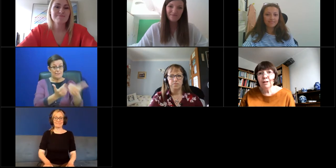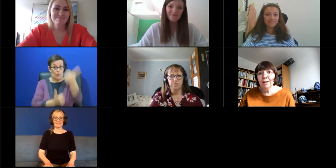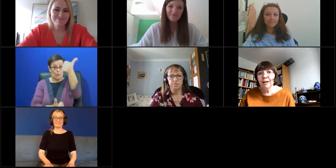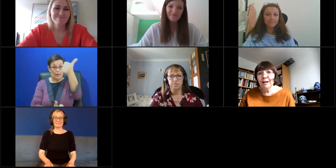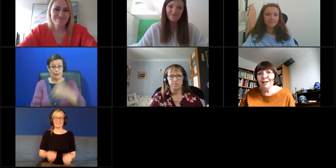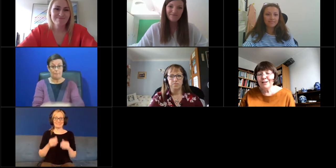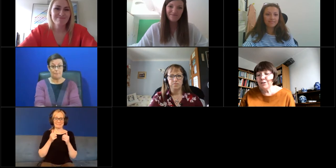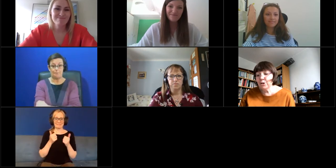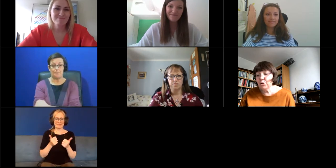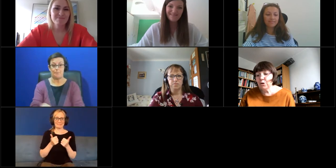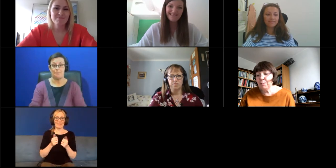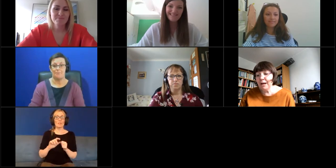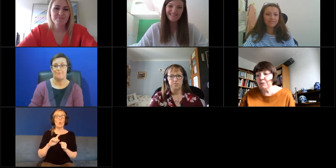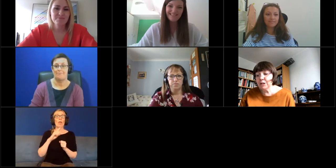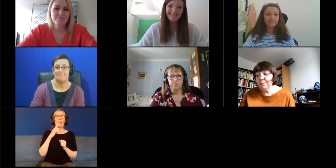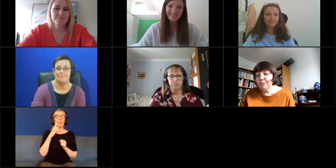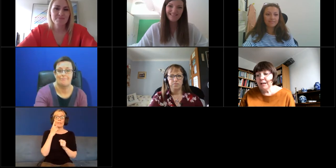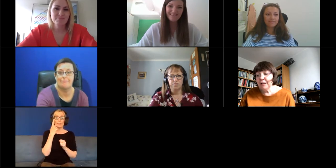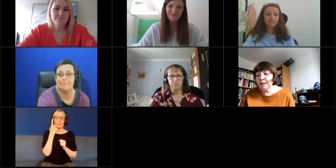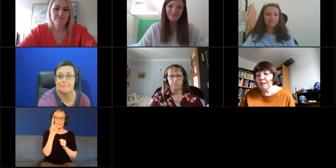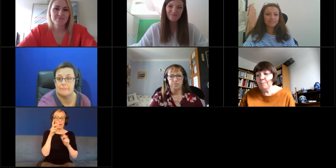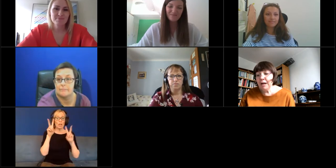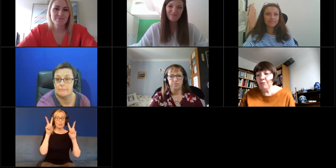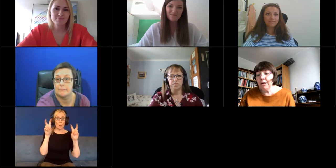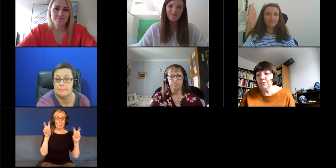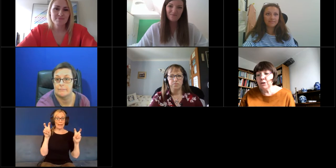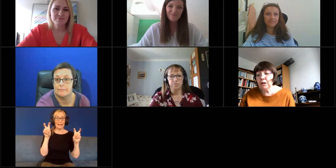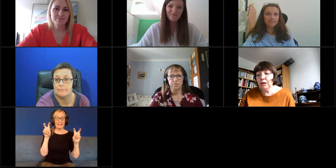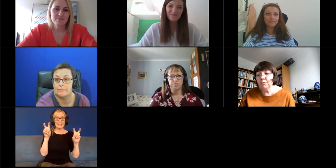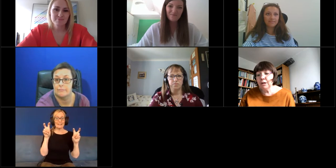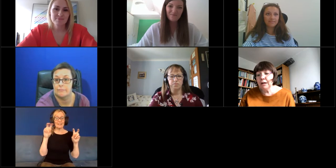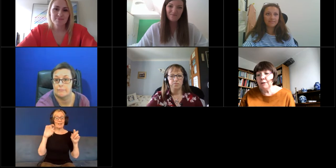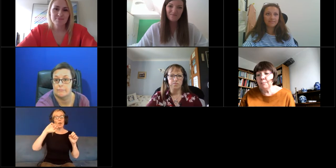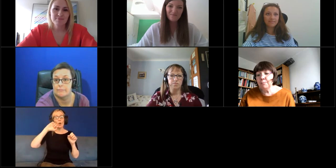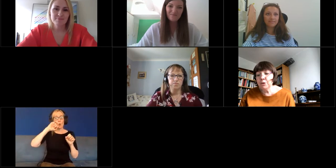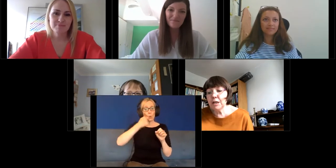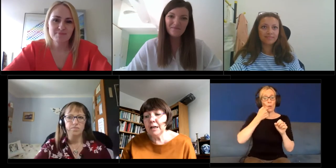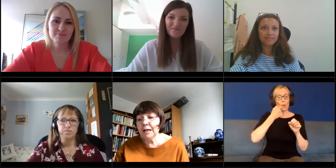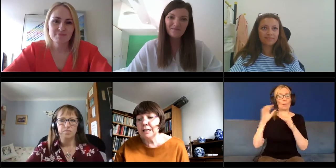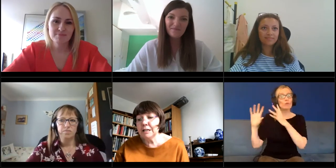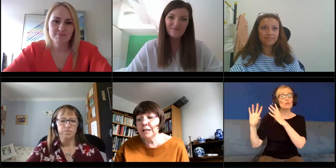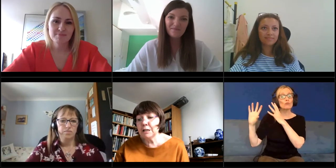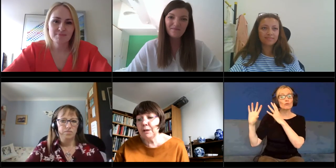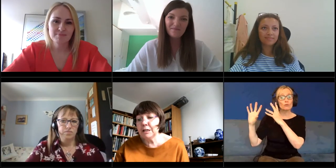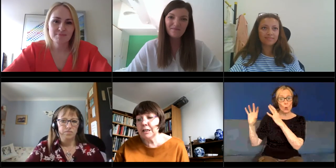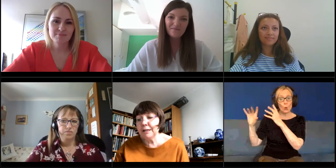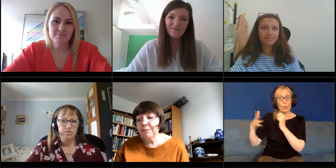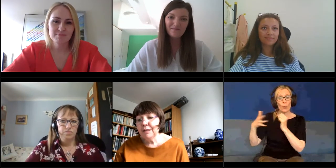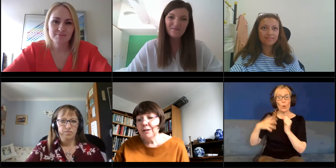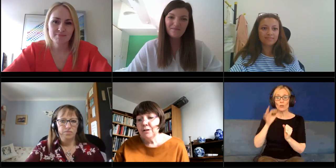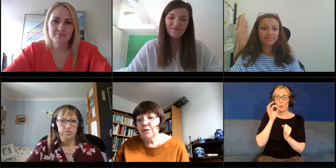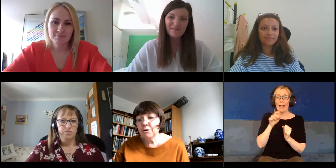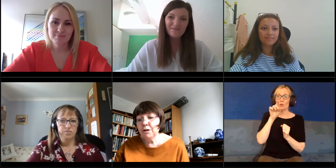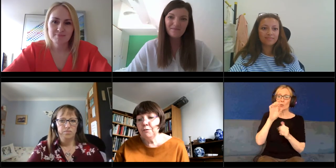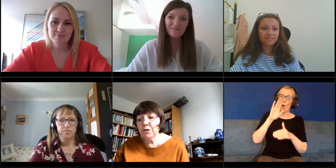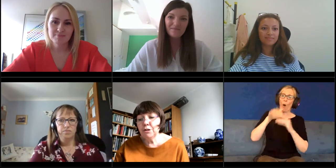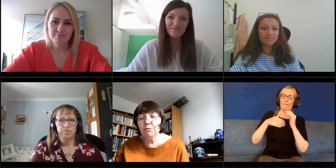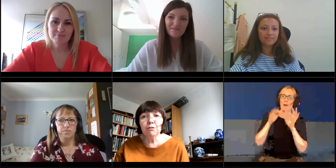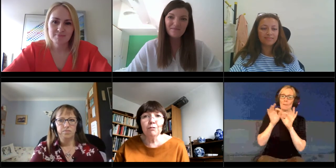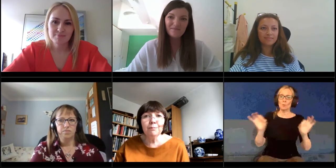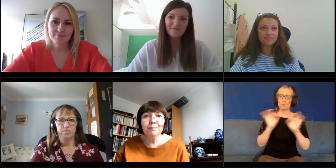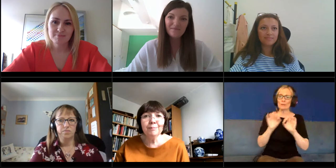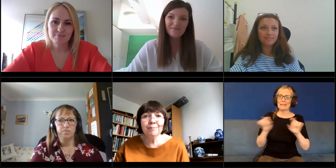Ruth to talk about background on music and disability. So